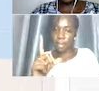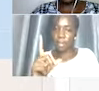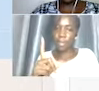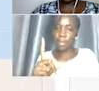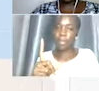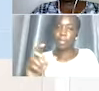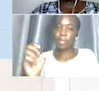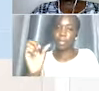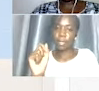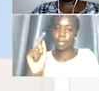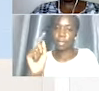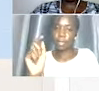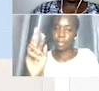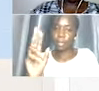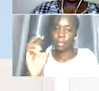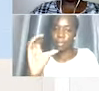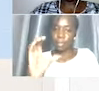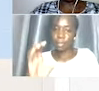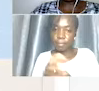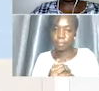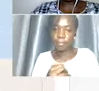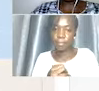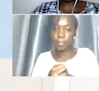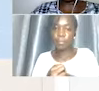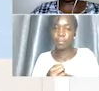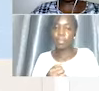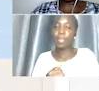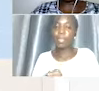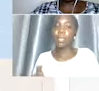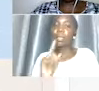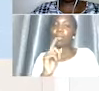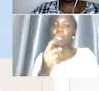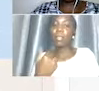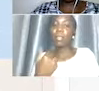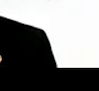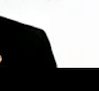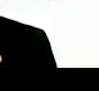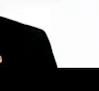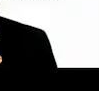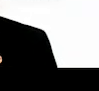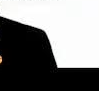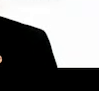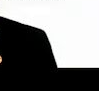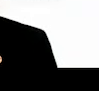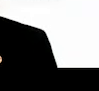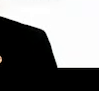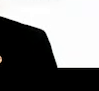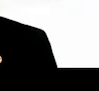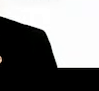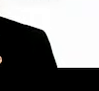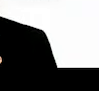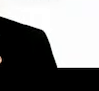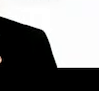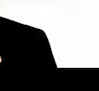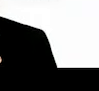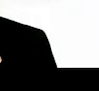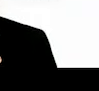C-A-R-L-S-T-I-C, Carlstick. So you can check them out. And we really appreciate your partnership and for making us happen.